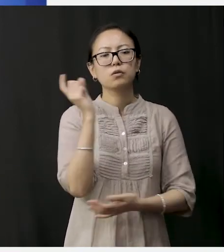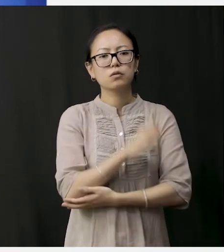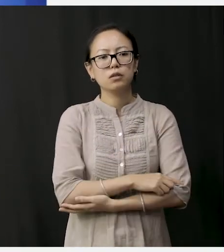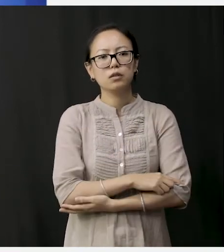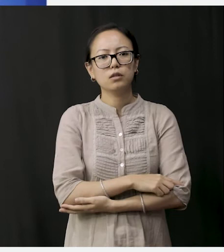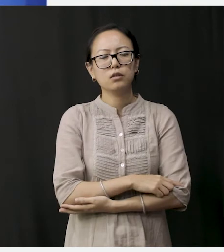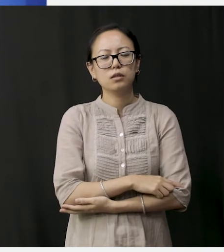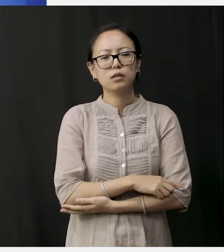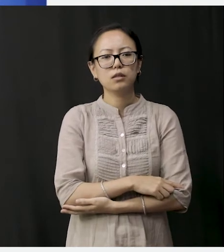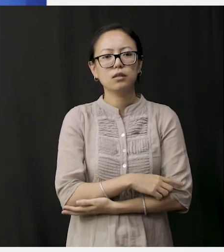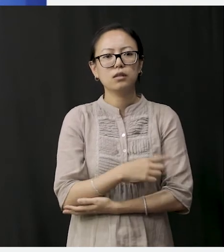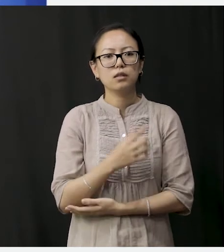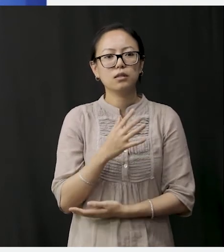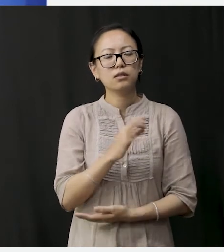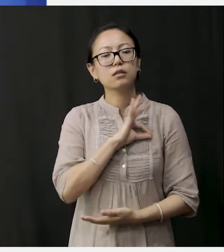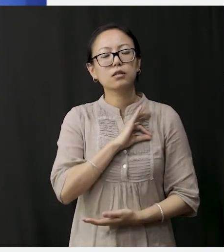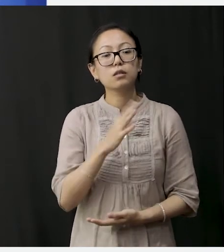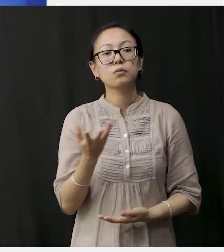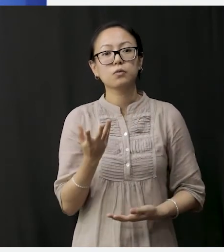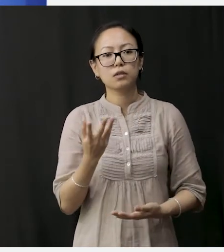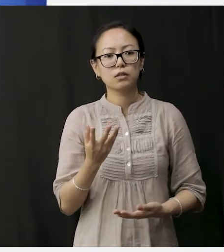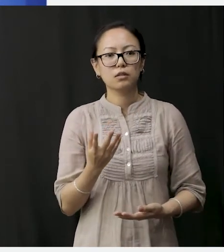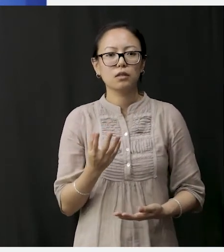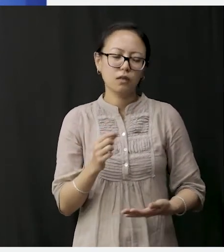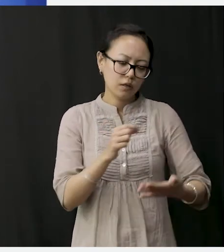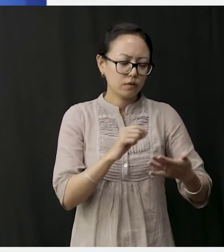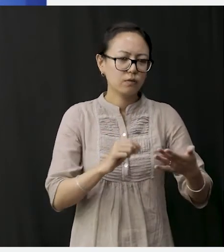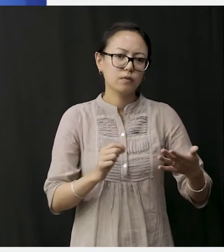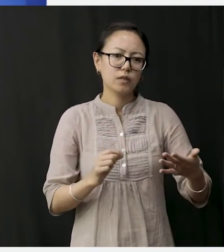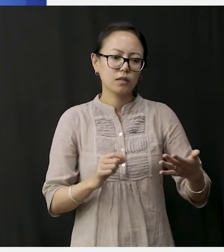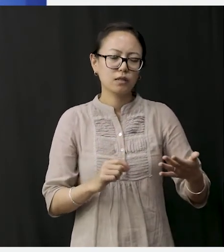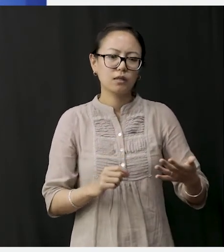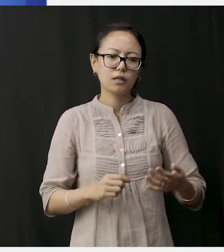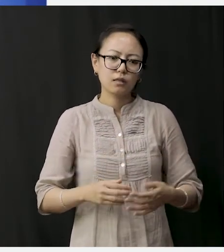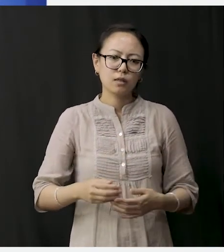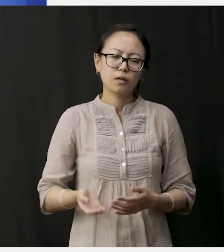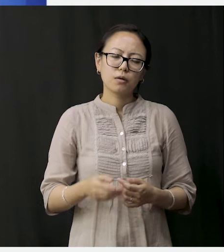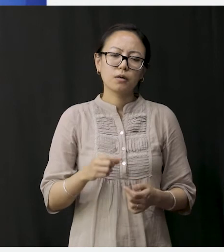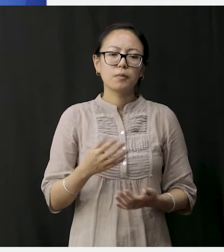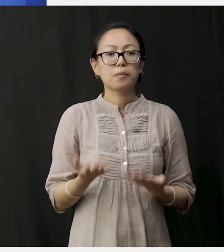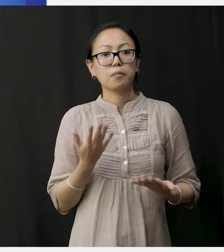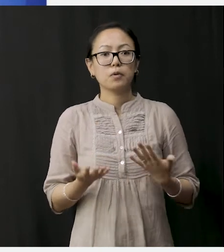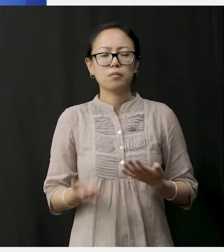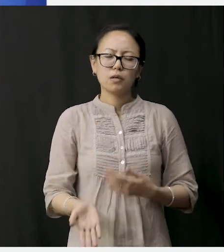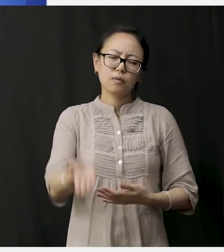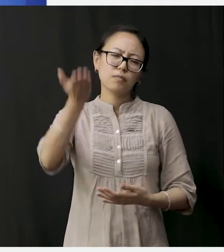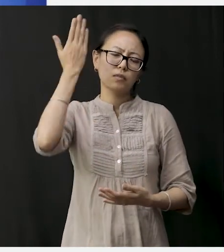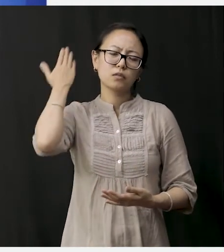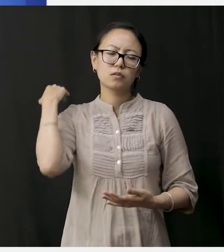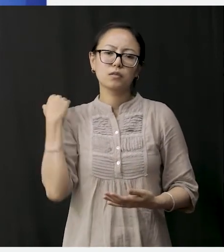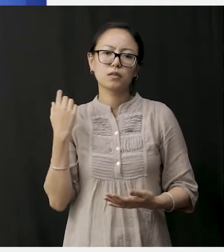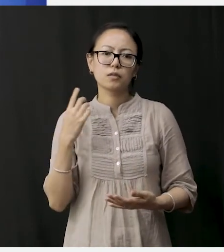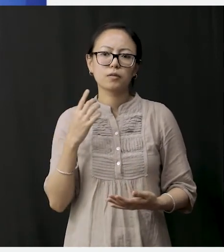one fine day when you open it and read it, it brings up all the memories and you find it so good. Okay,